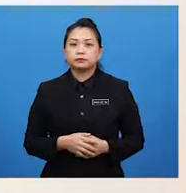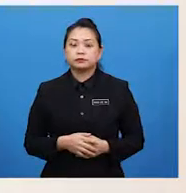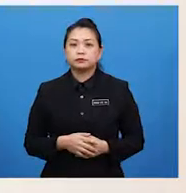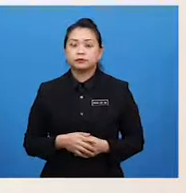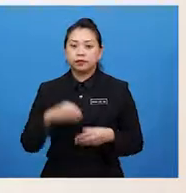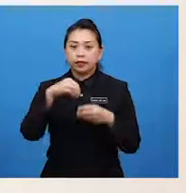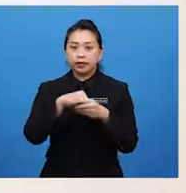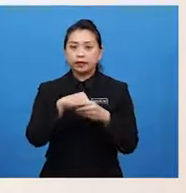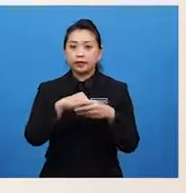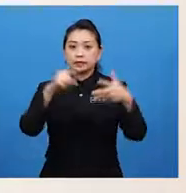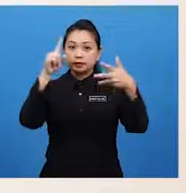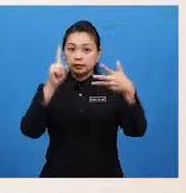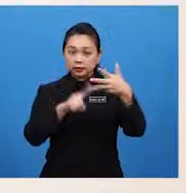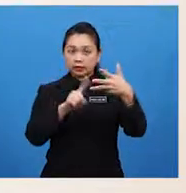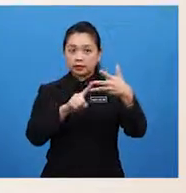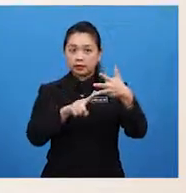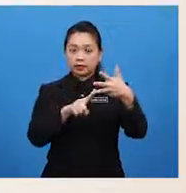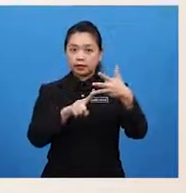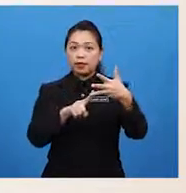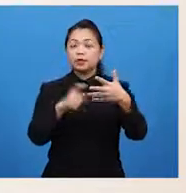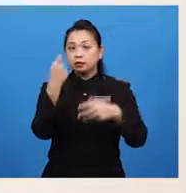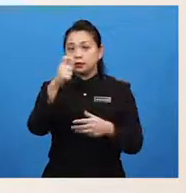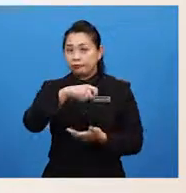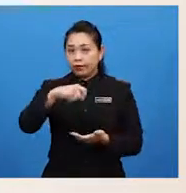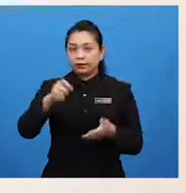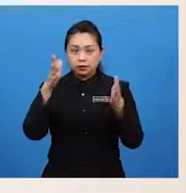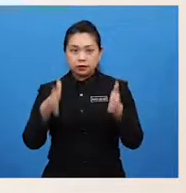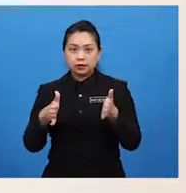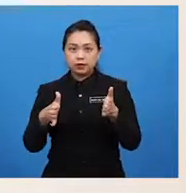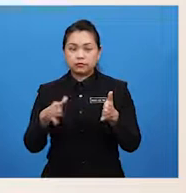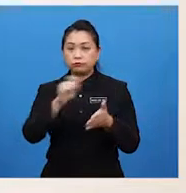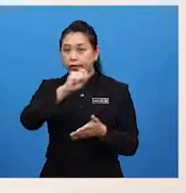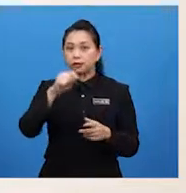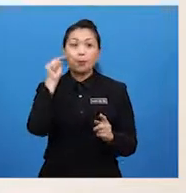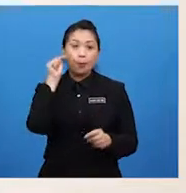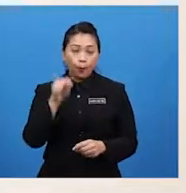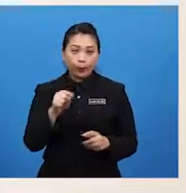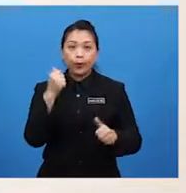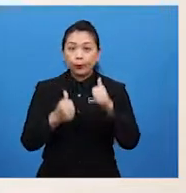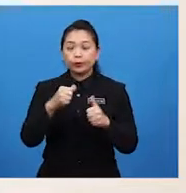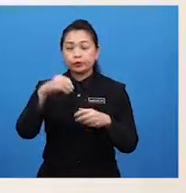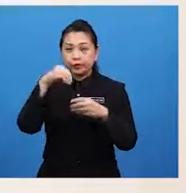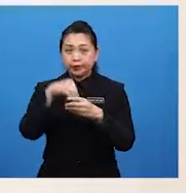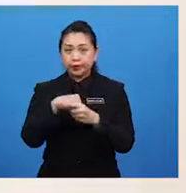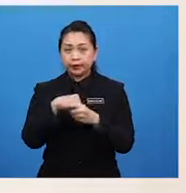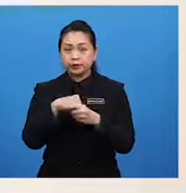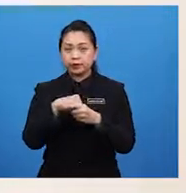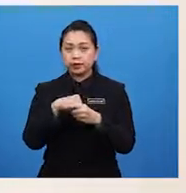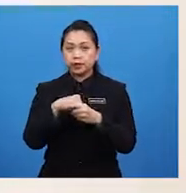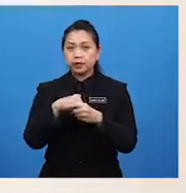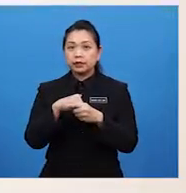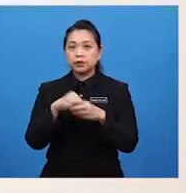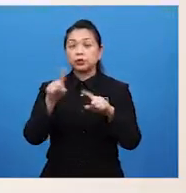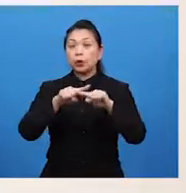the third body paragraph, the writer writes on a point which is in contrast with the first